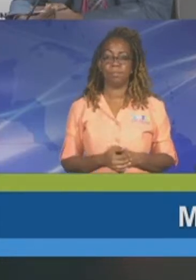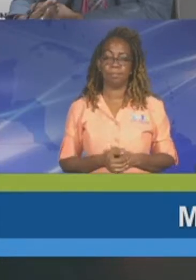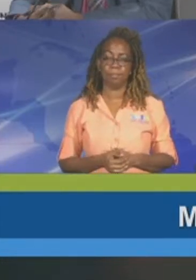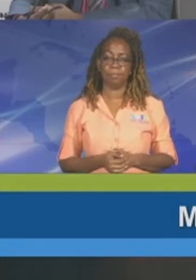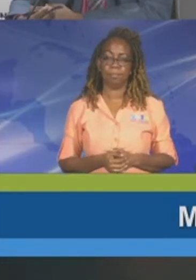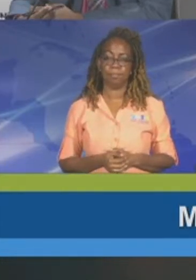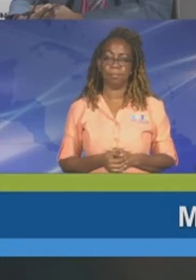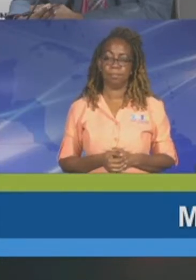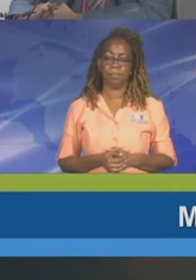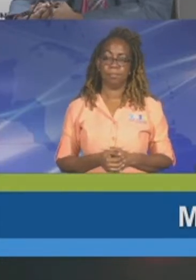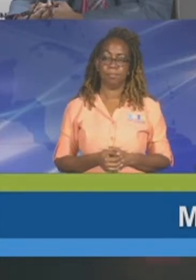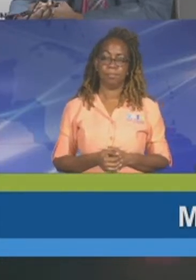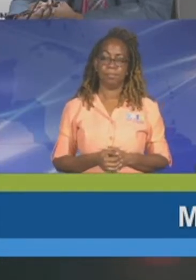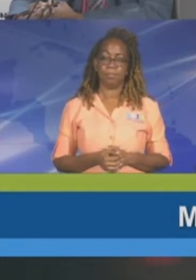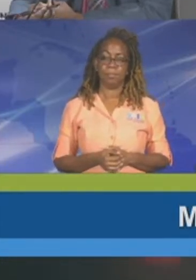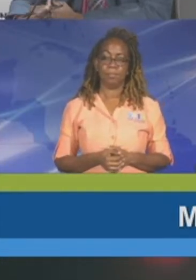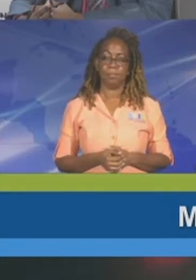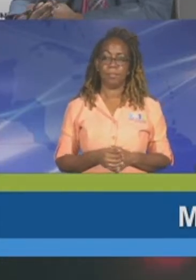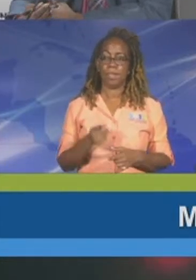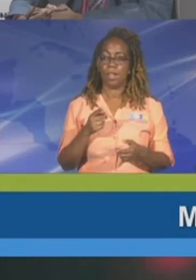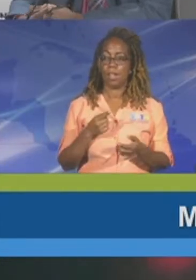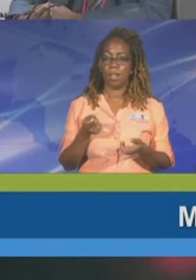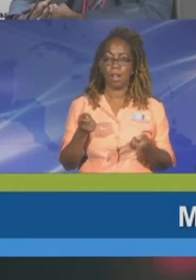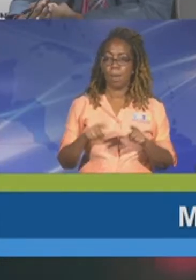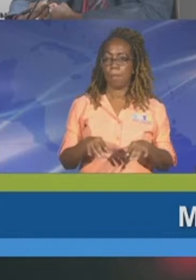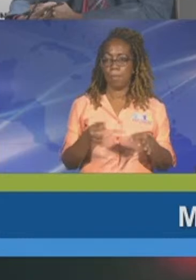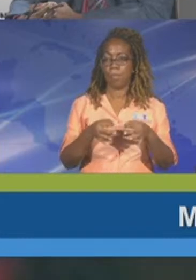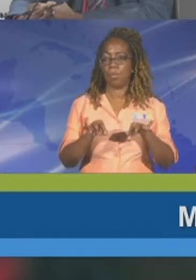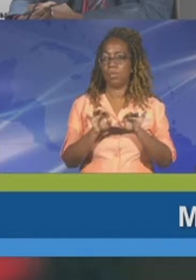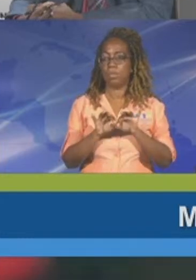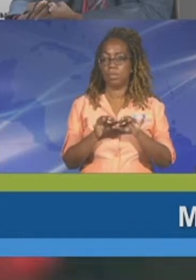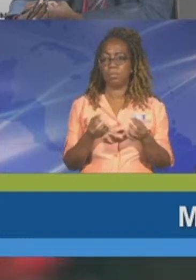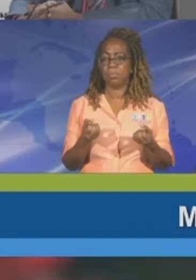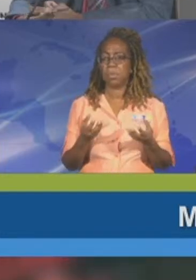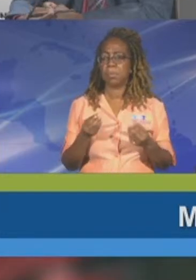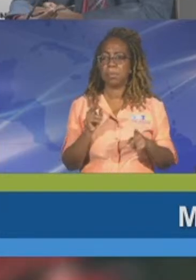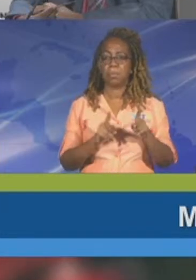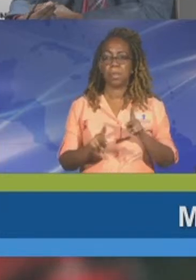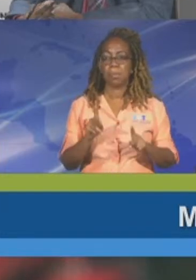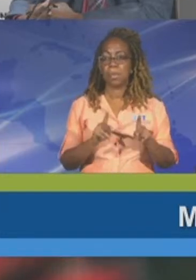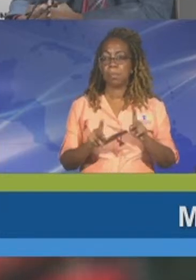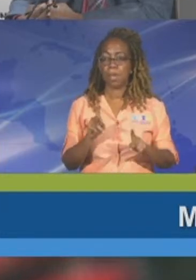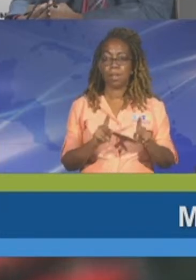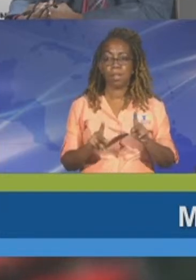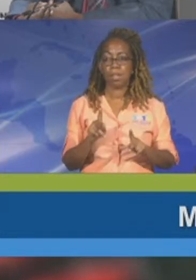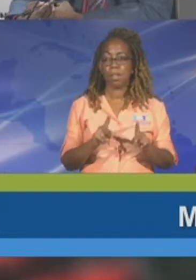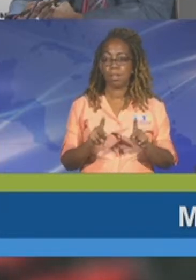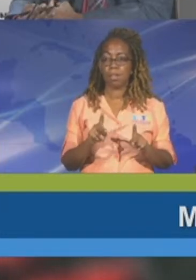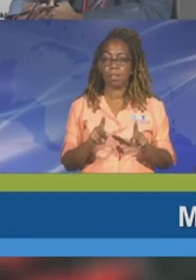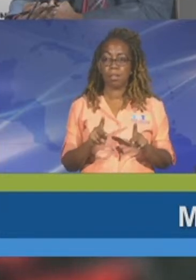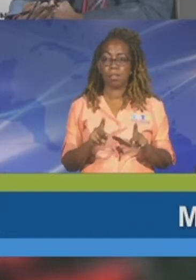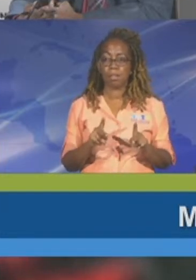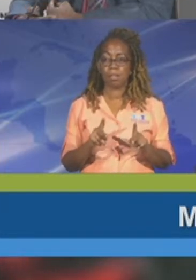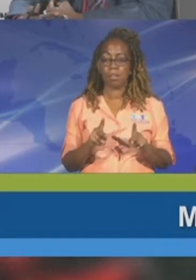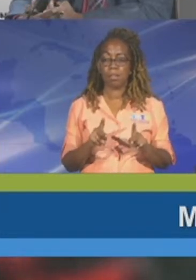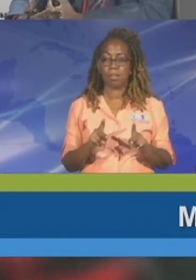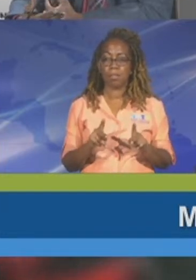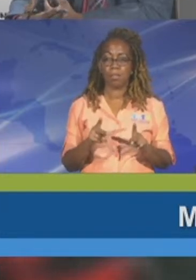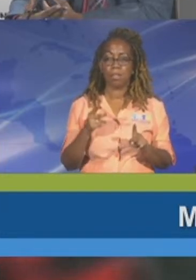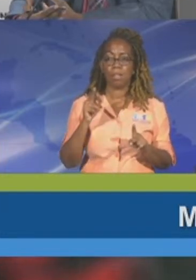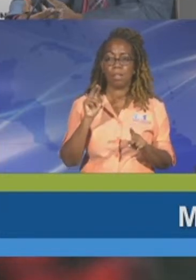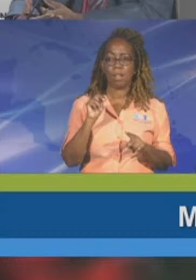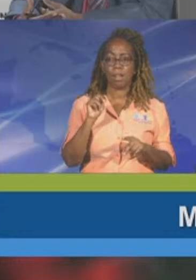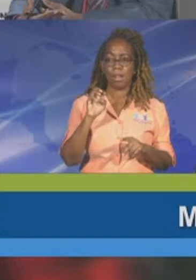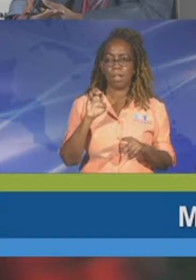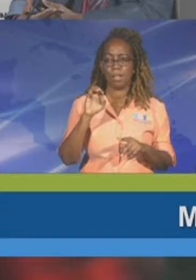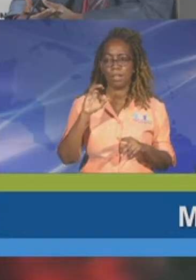where the fatalities are concerned were the fact that many of these individuals would have had what we spoke about as comorbidities,